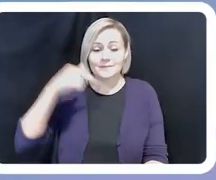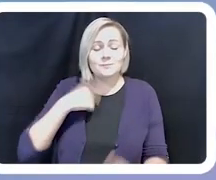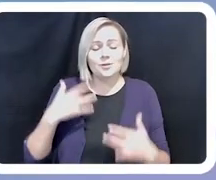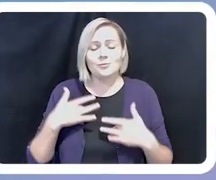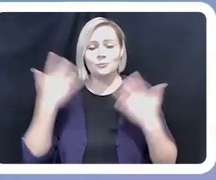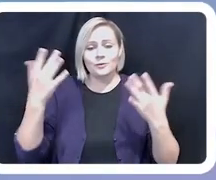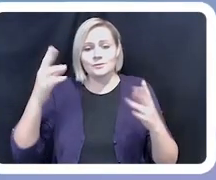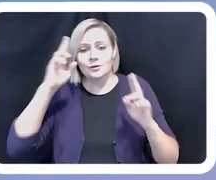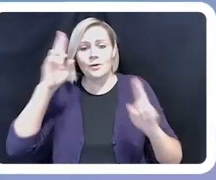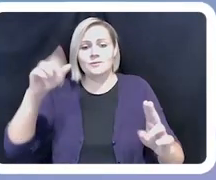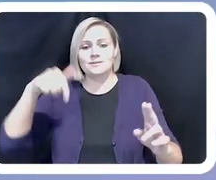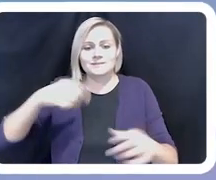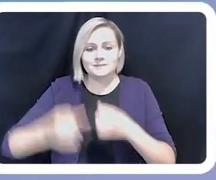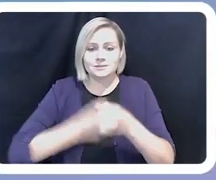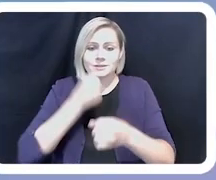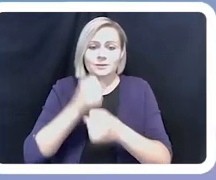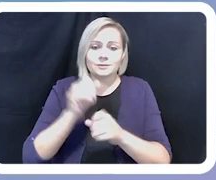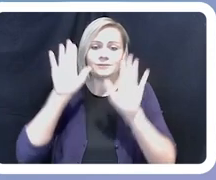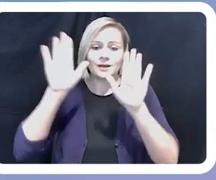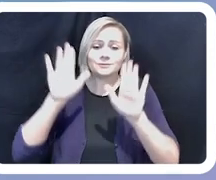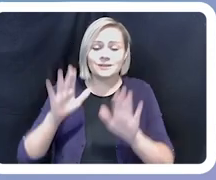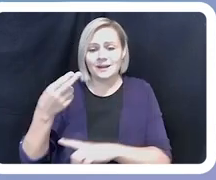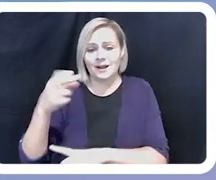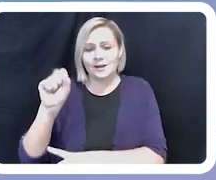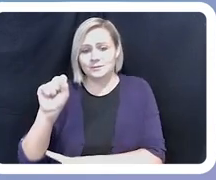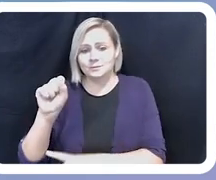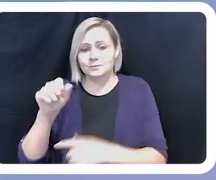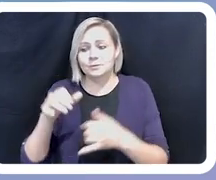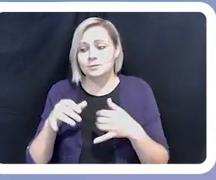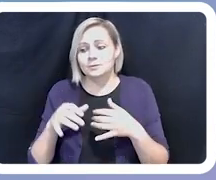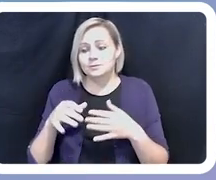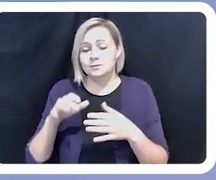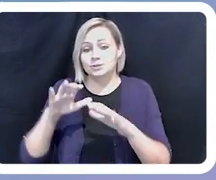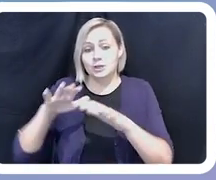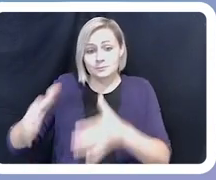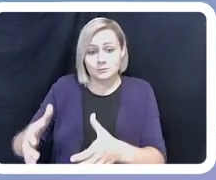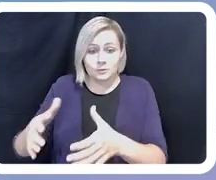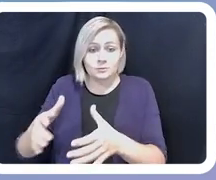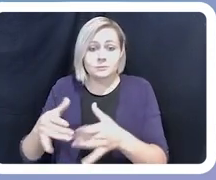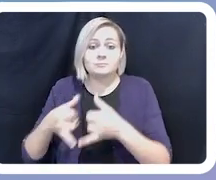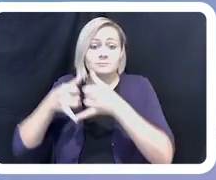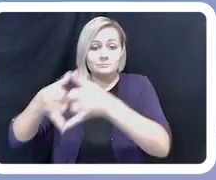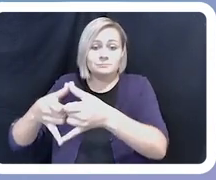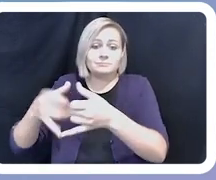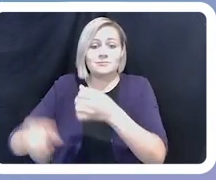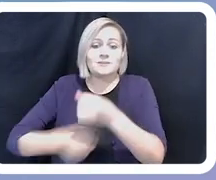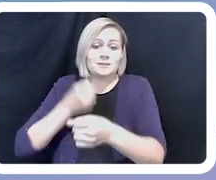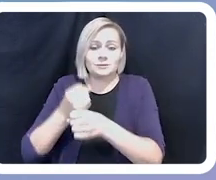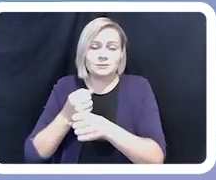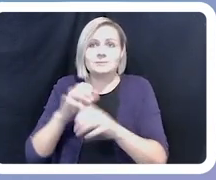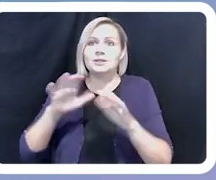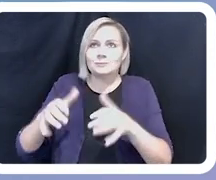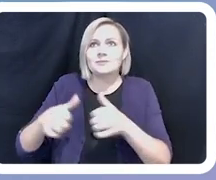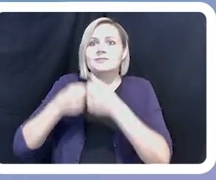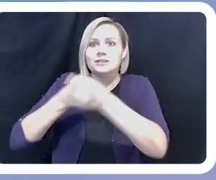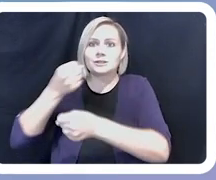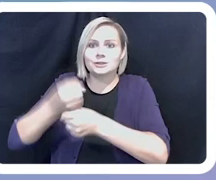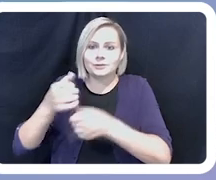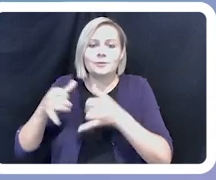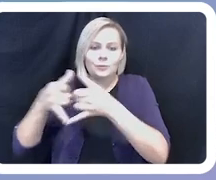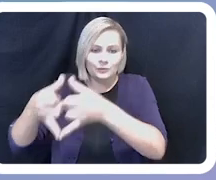I am thrilled to honor this year's overall outstanding high school chapter